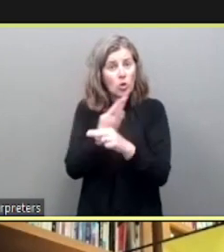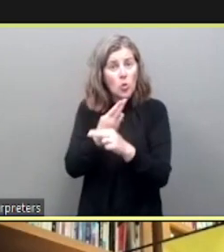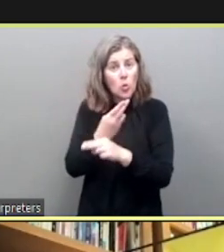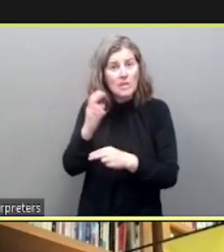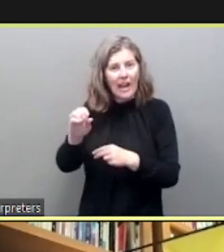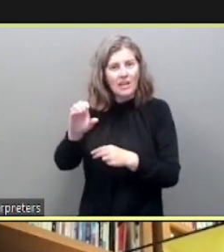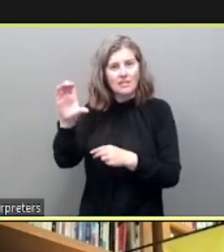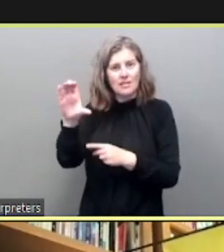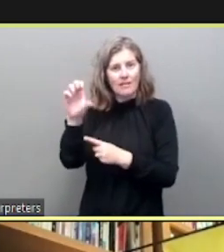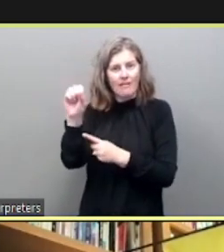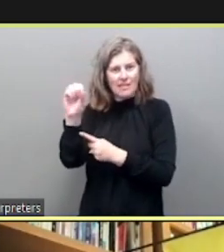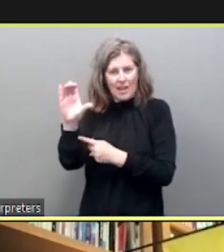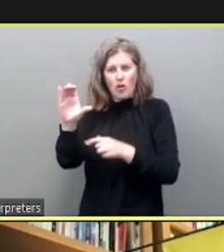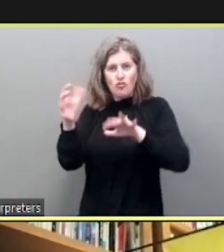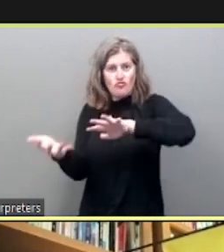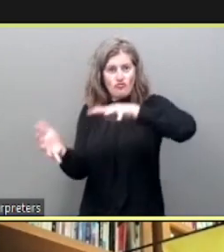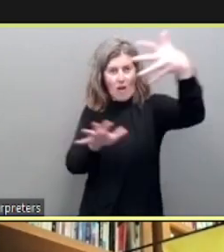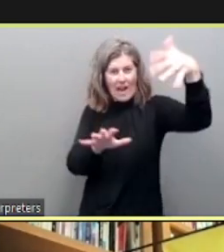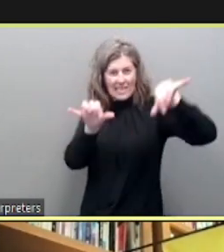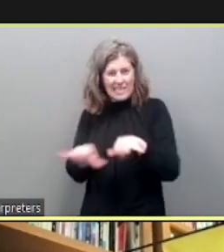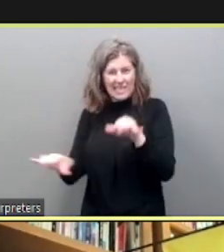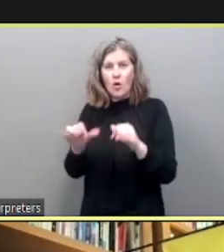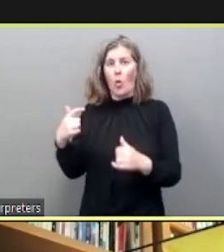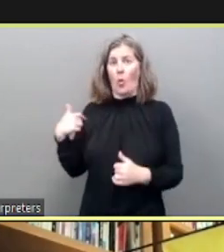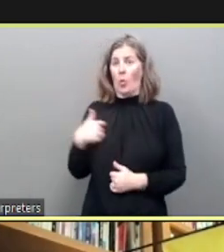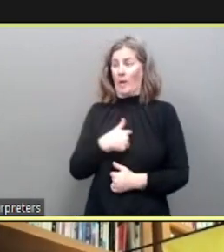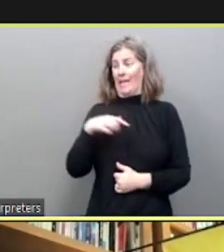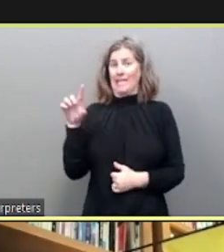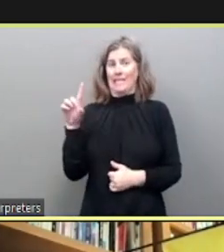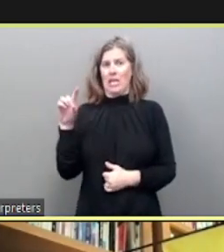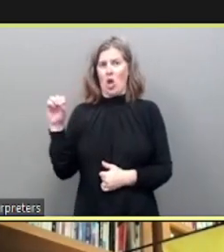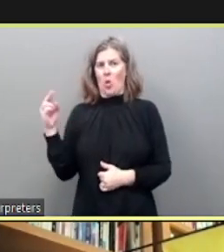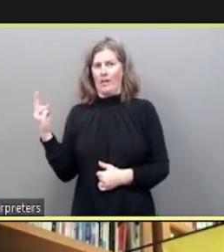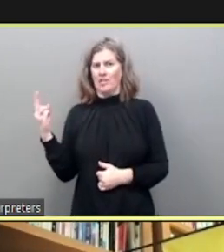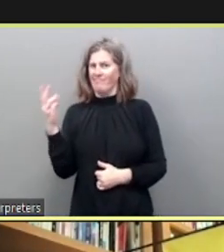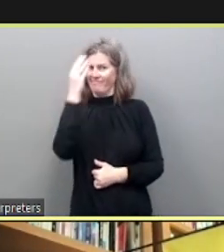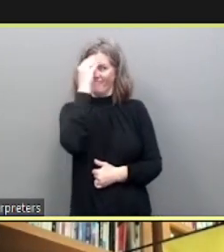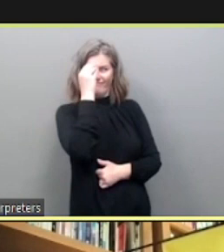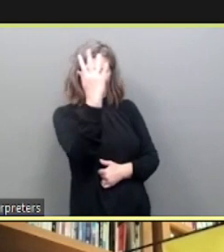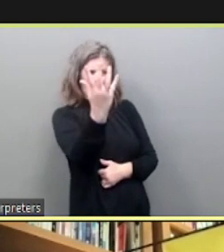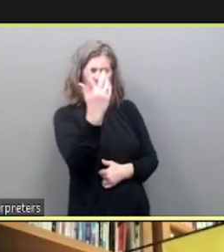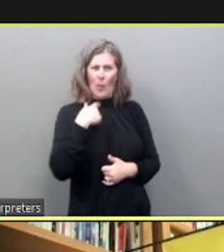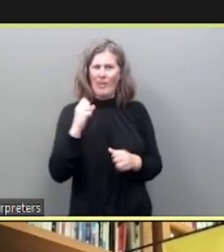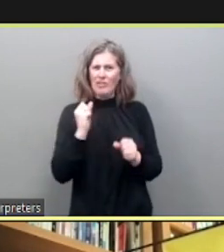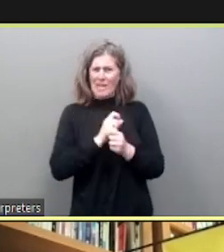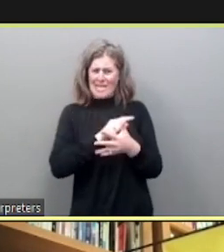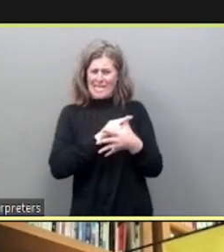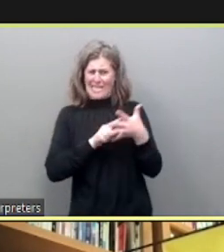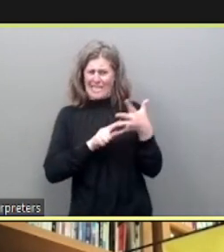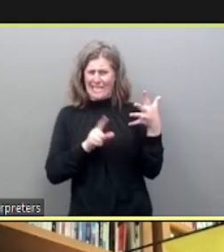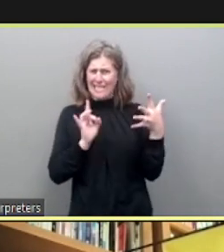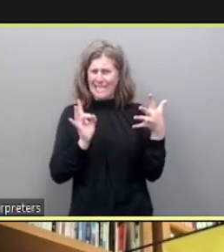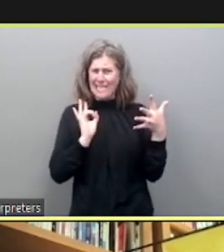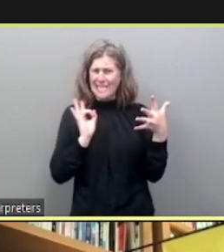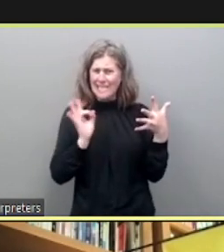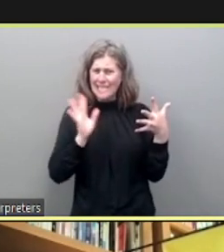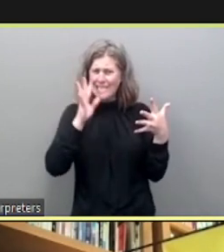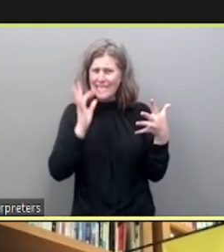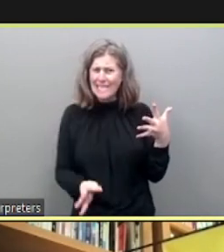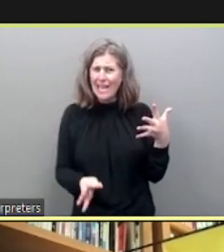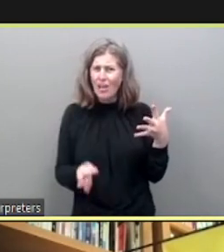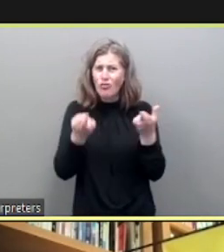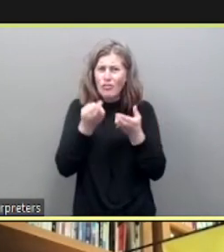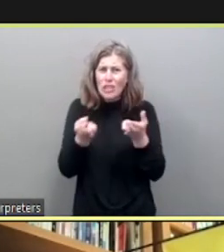care. DOH is saying, hey, we're having to make these tough decisions already. Our resources are